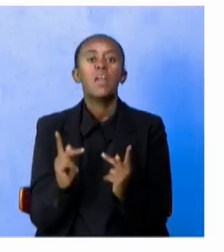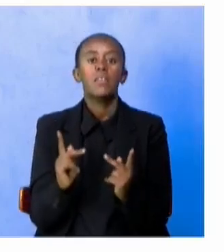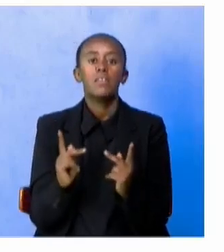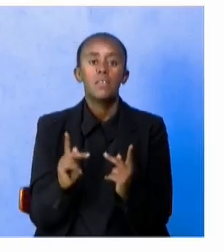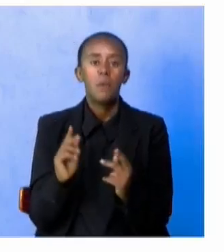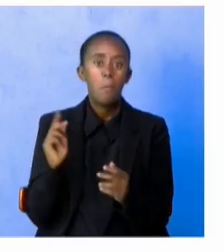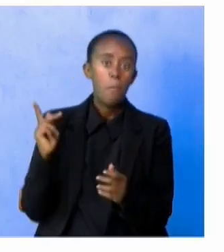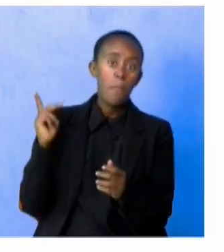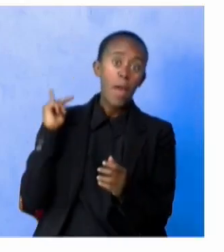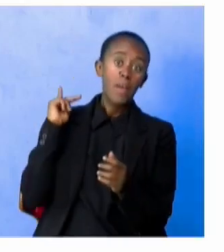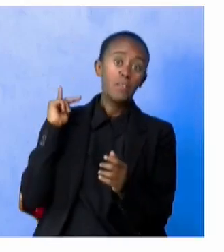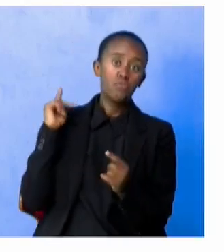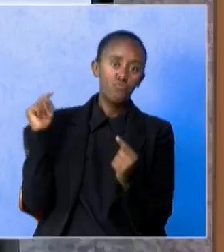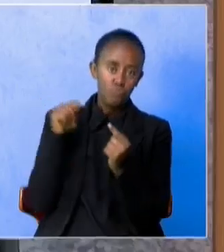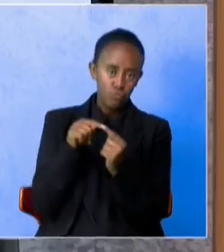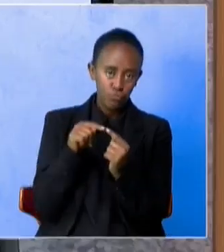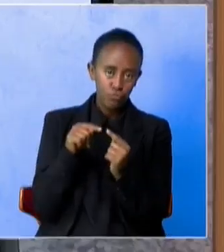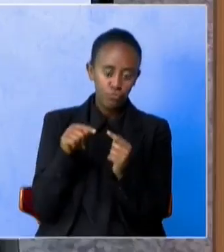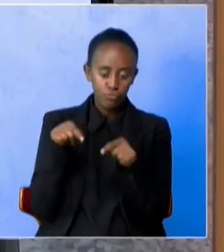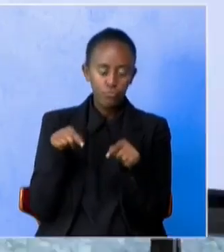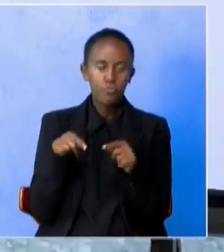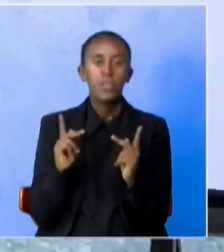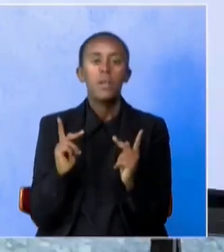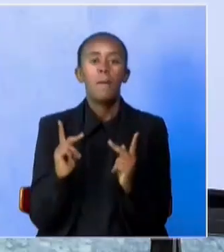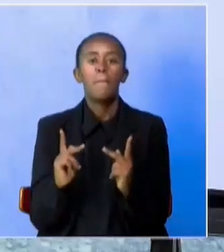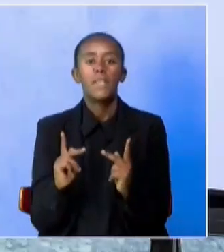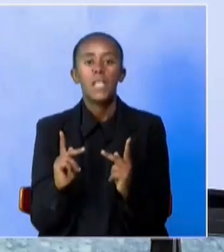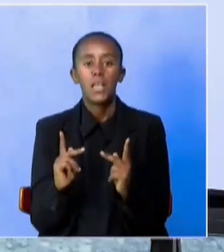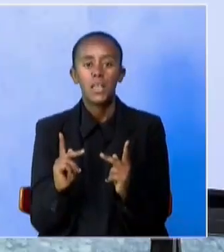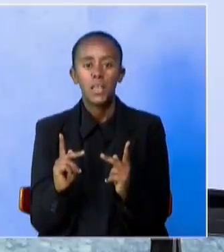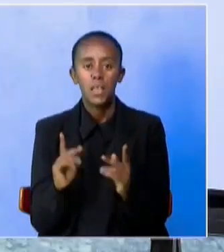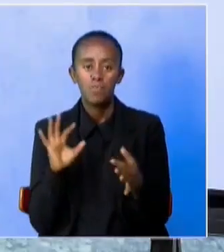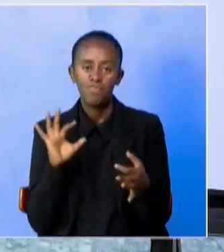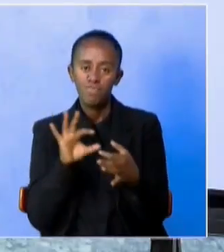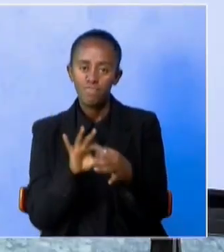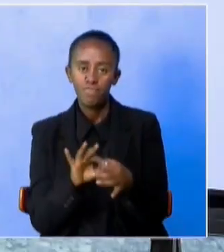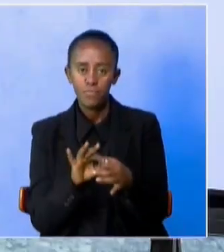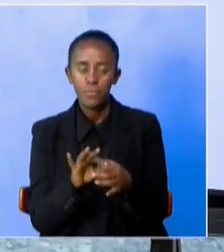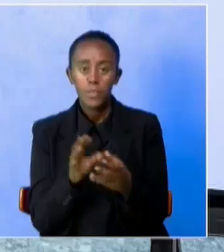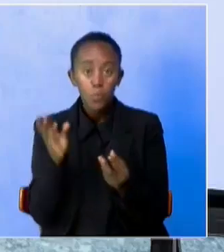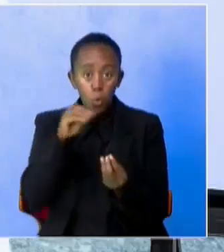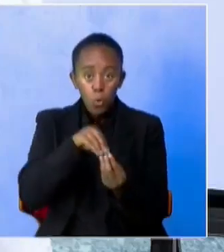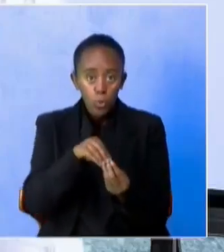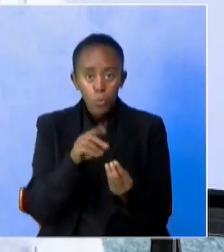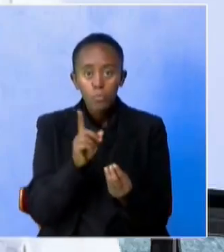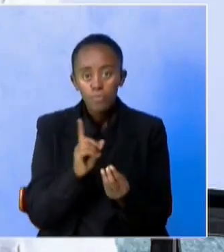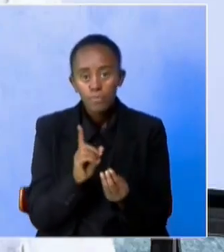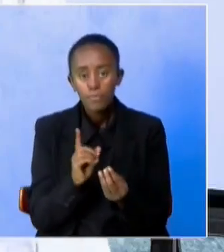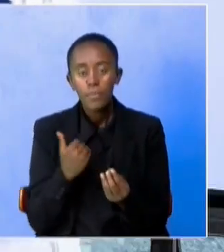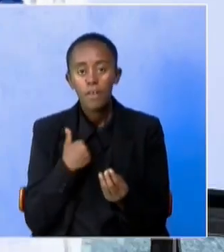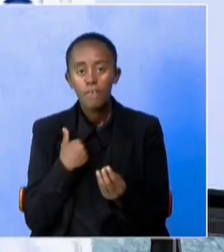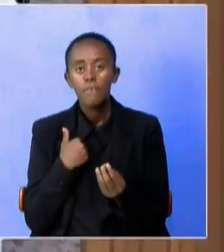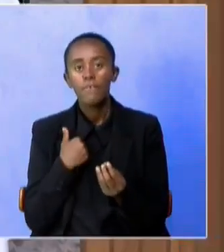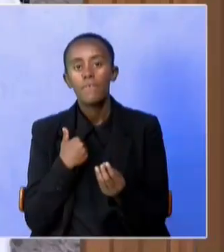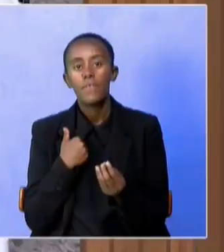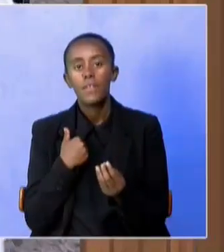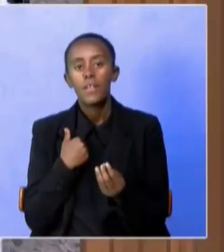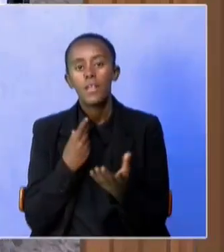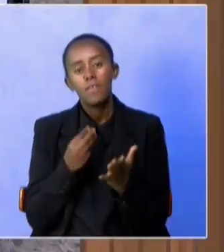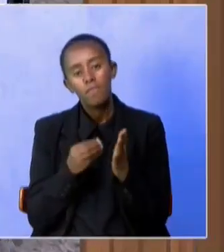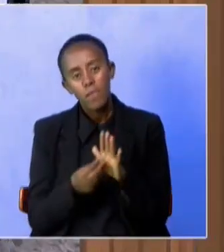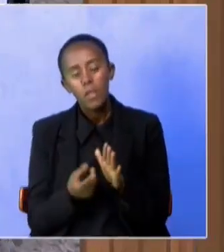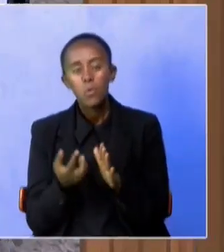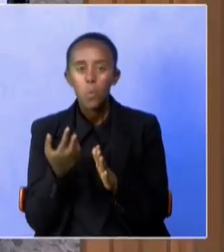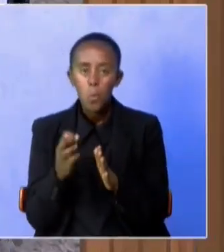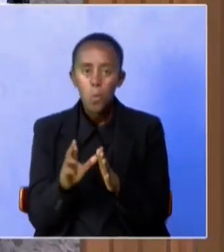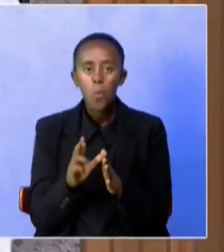It has a connection in the present. It also has what? An effect or a cause or a